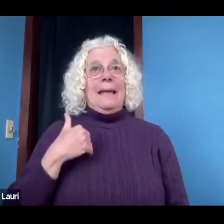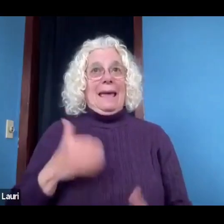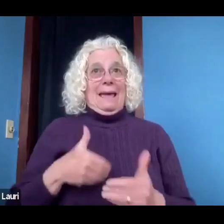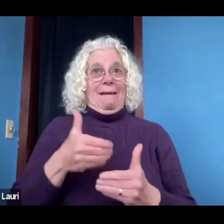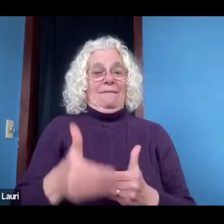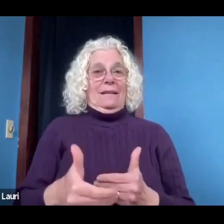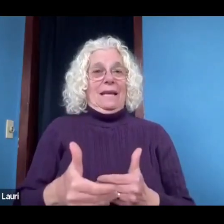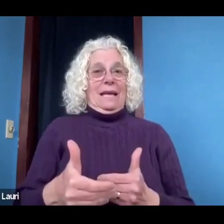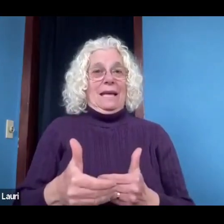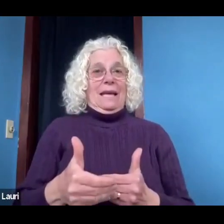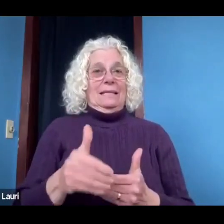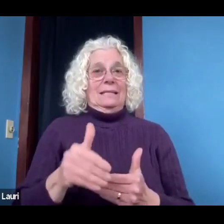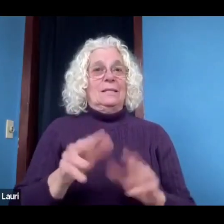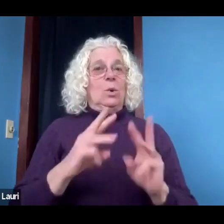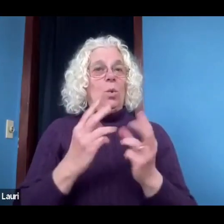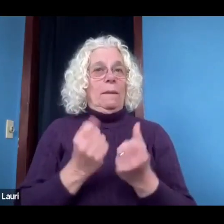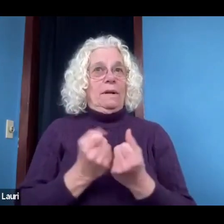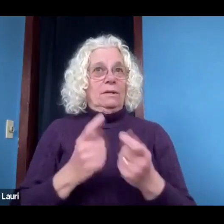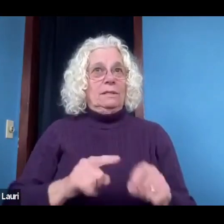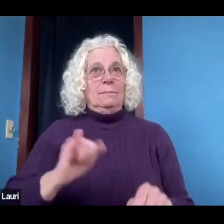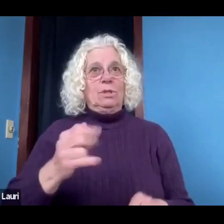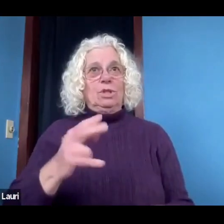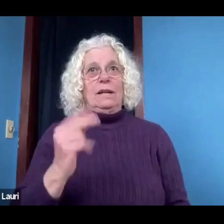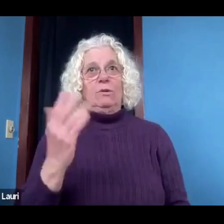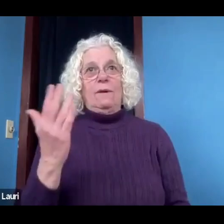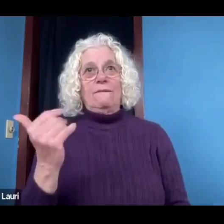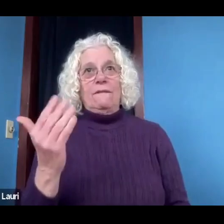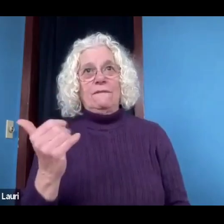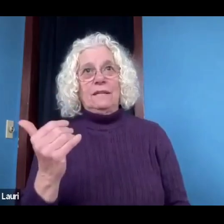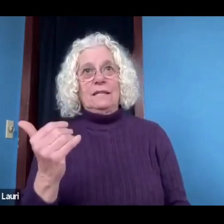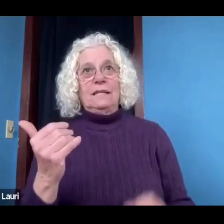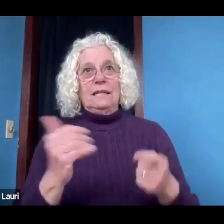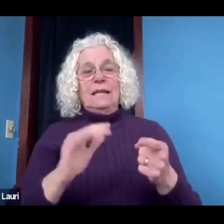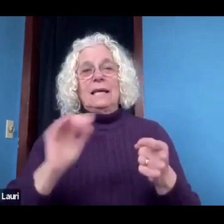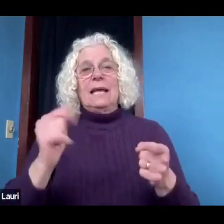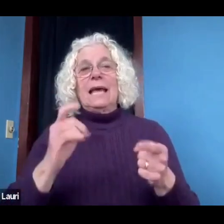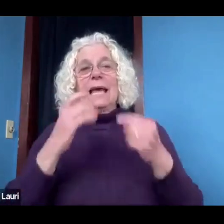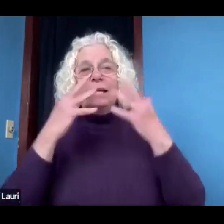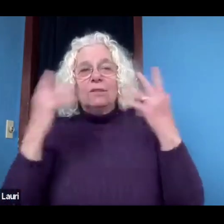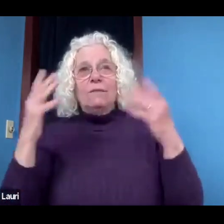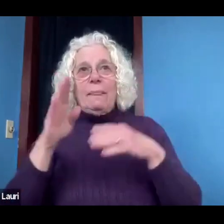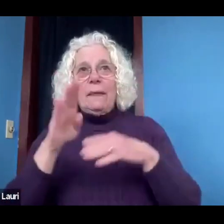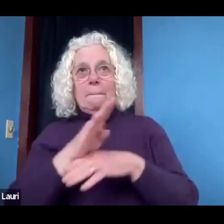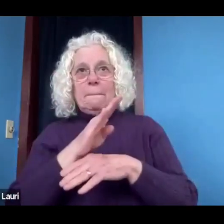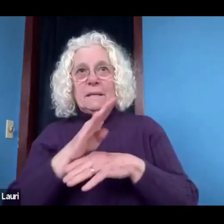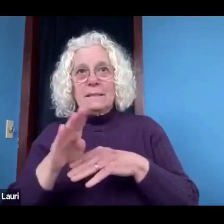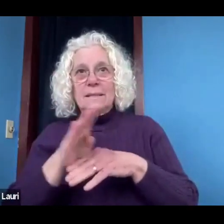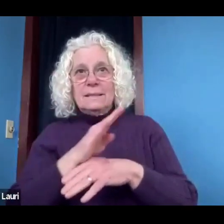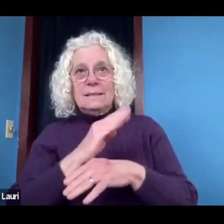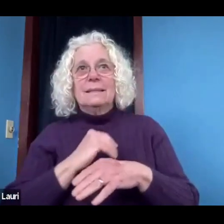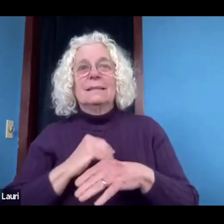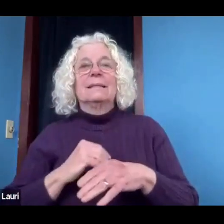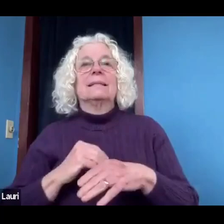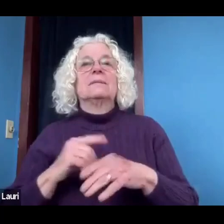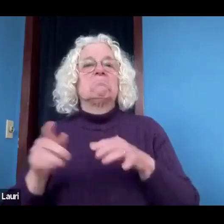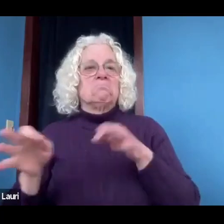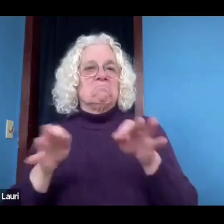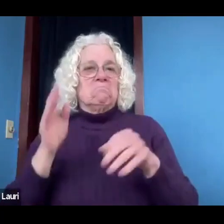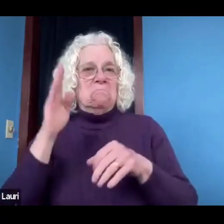upcoming webinars. January 15th will be on age-friendly businesses. We'll have a little bit of an